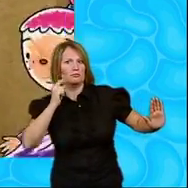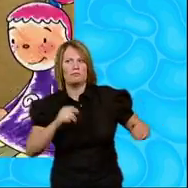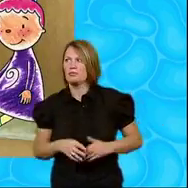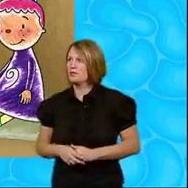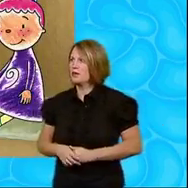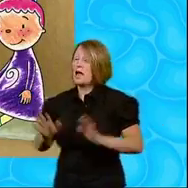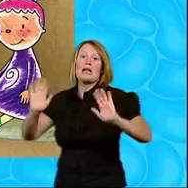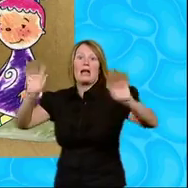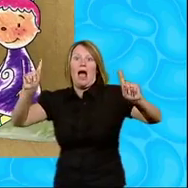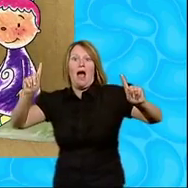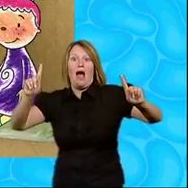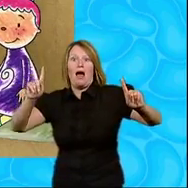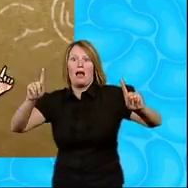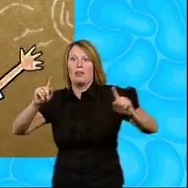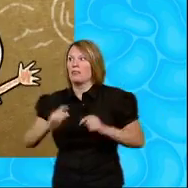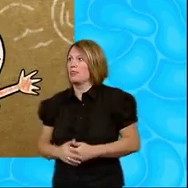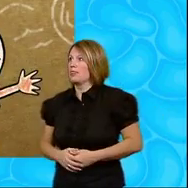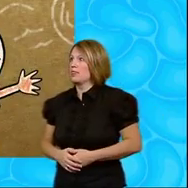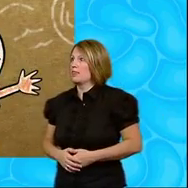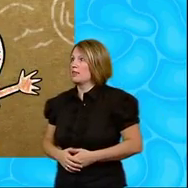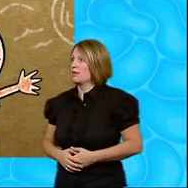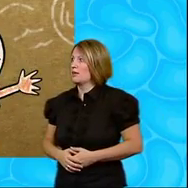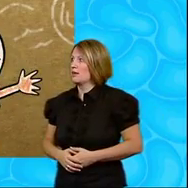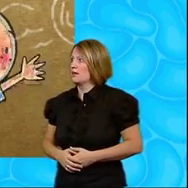I know that word. It's